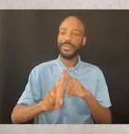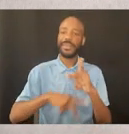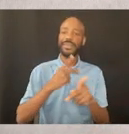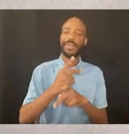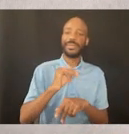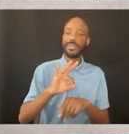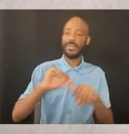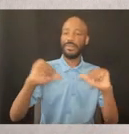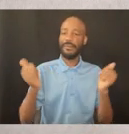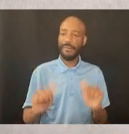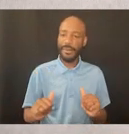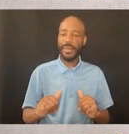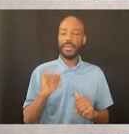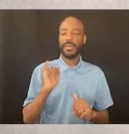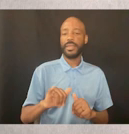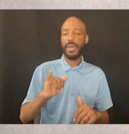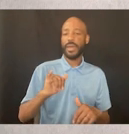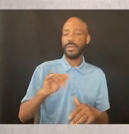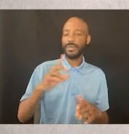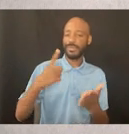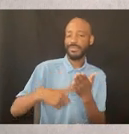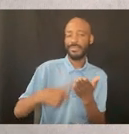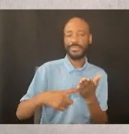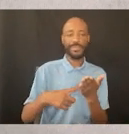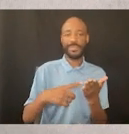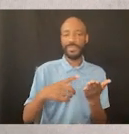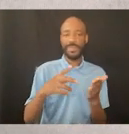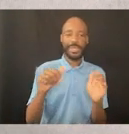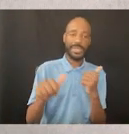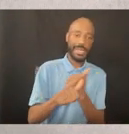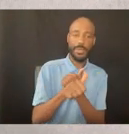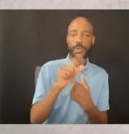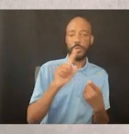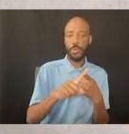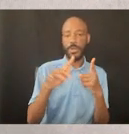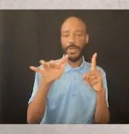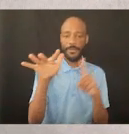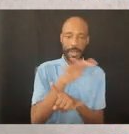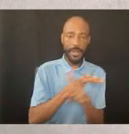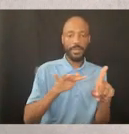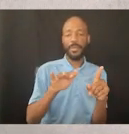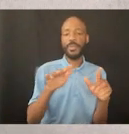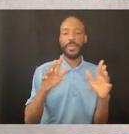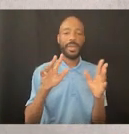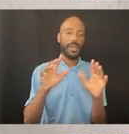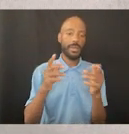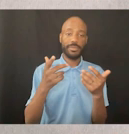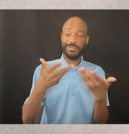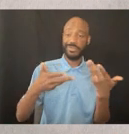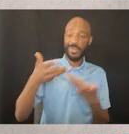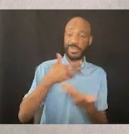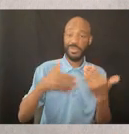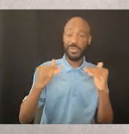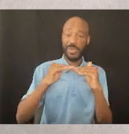that talk about the damage to the environment, the social injustice of it all, because it's